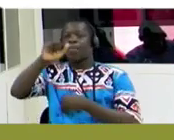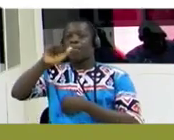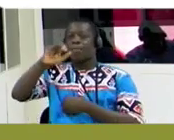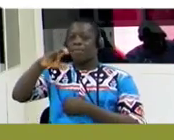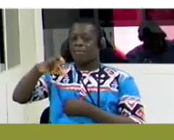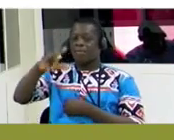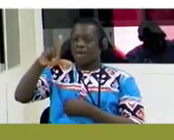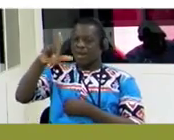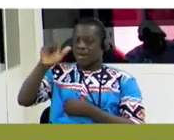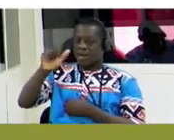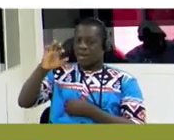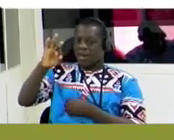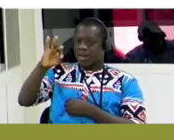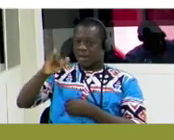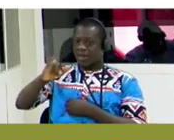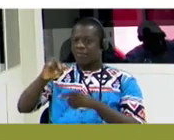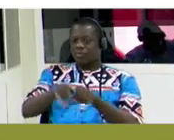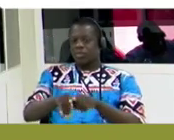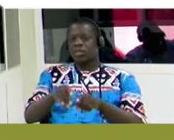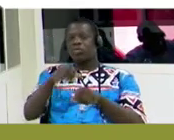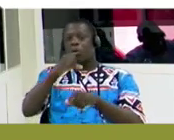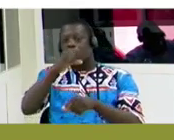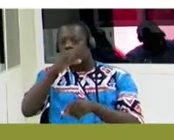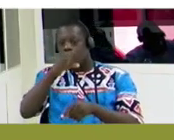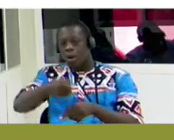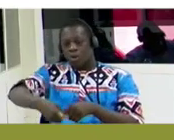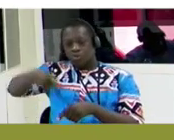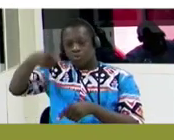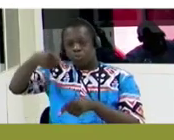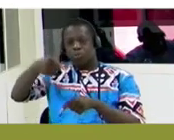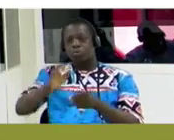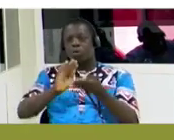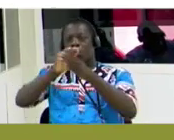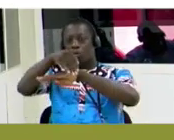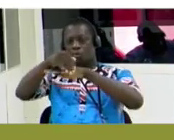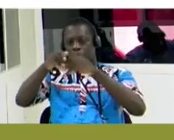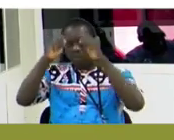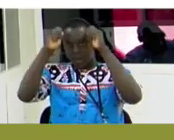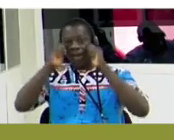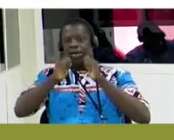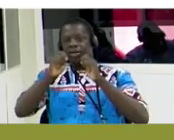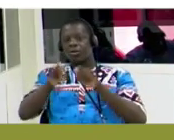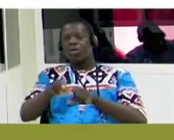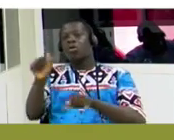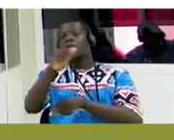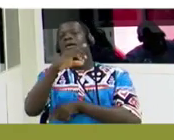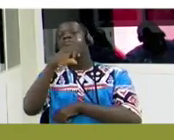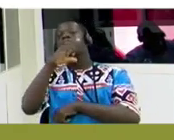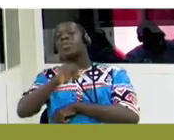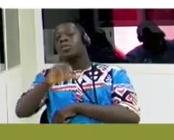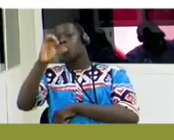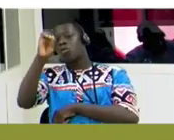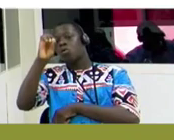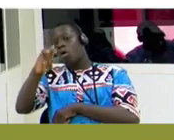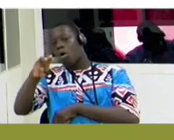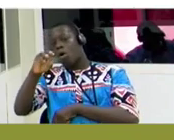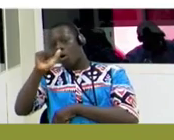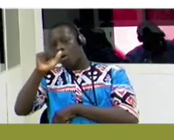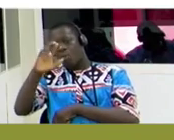bag over his head, then that other man will participate, Omar Amandur and Sengo too.